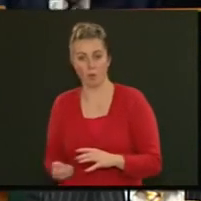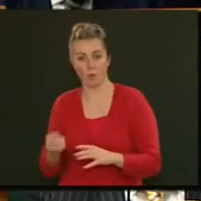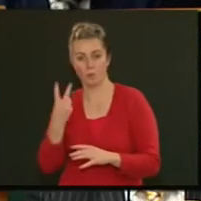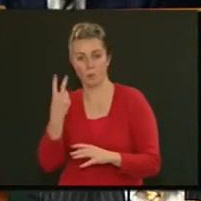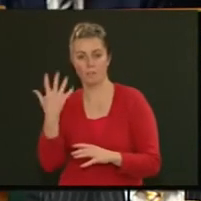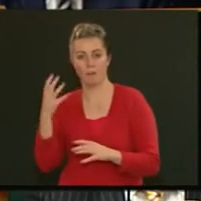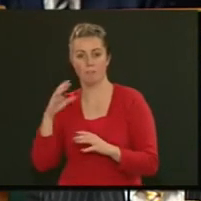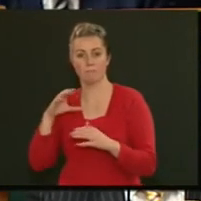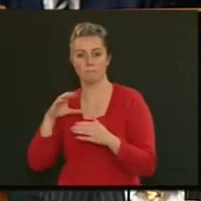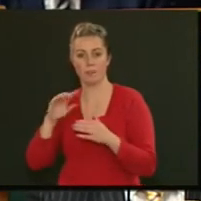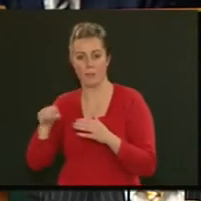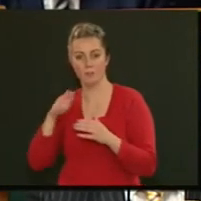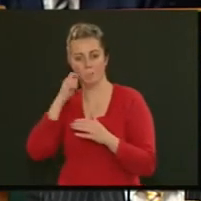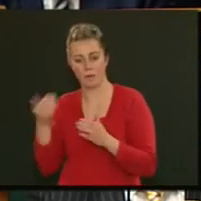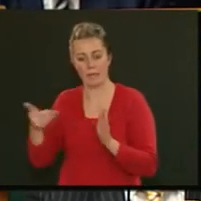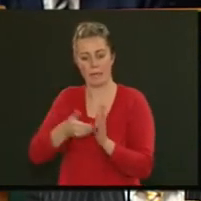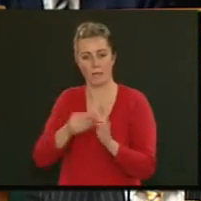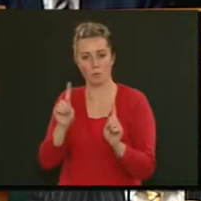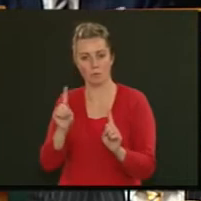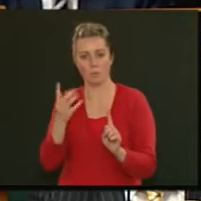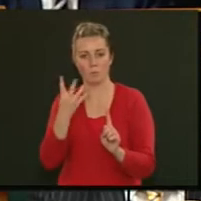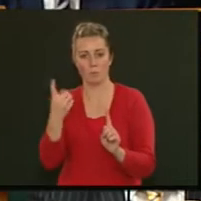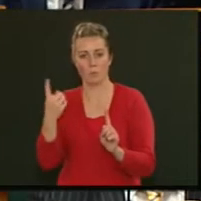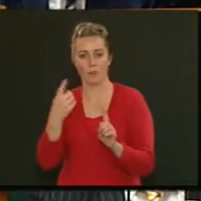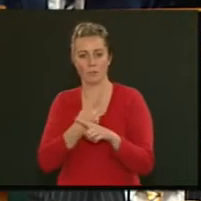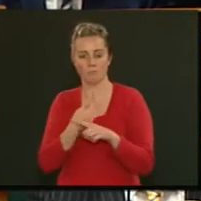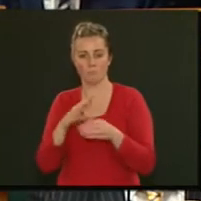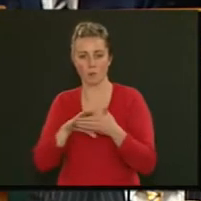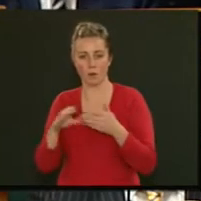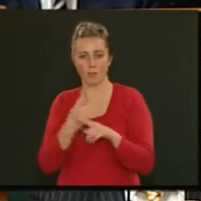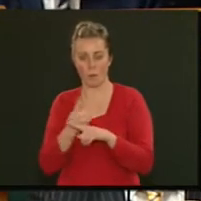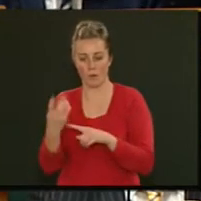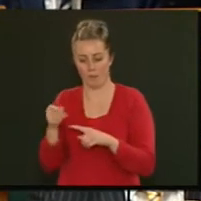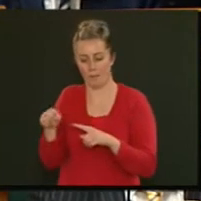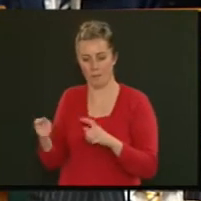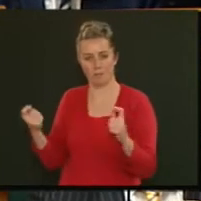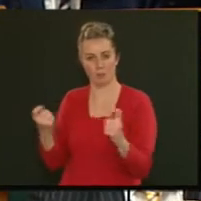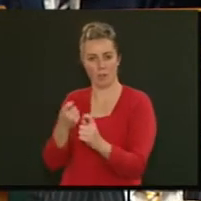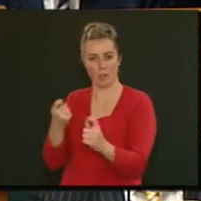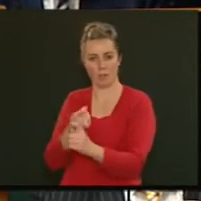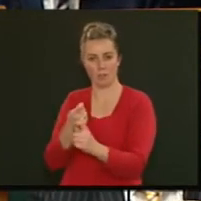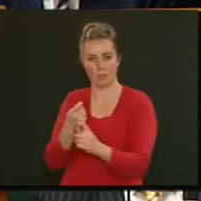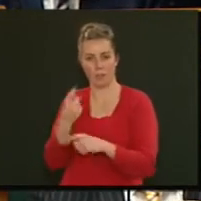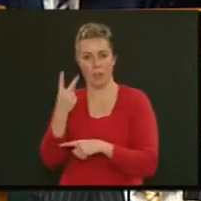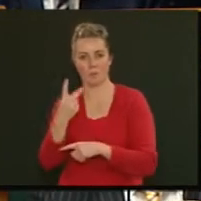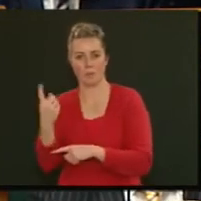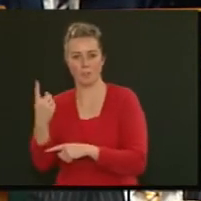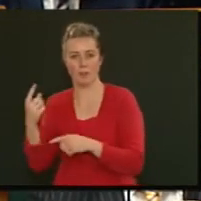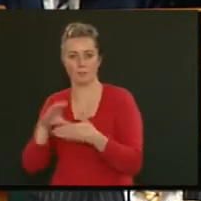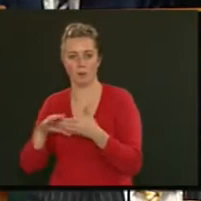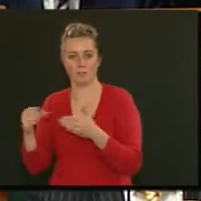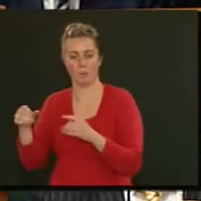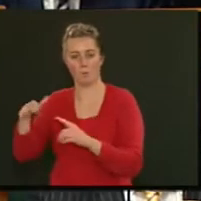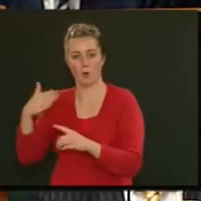gain $41 per week, $20 from the income tax change and $21 from the working for